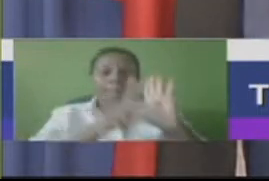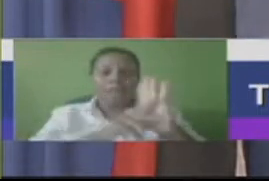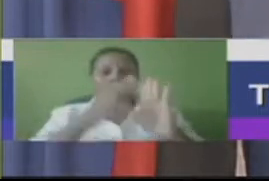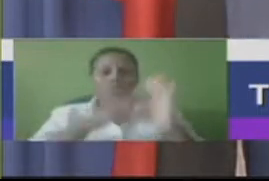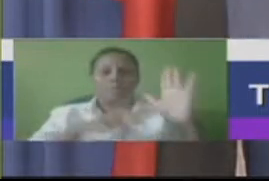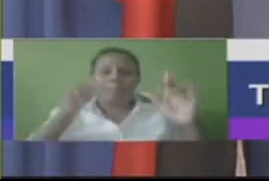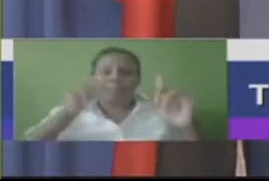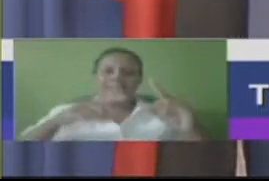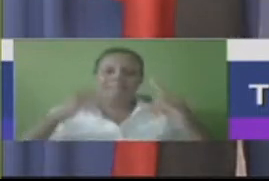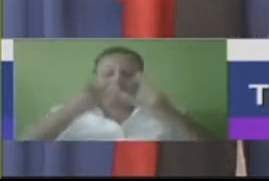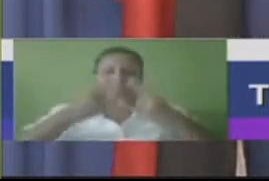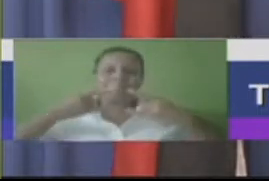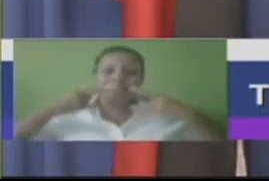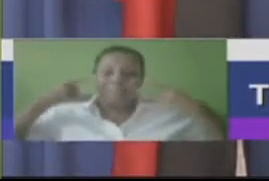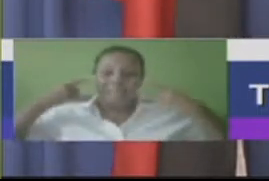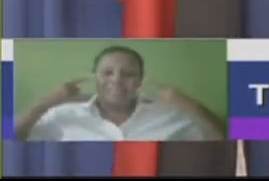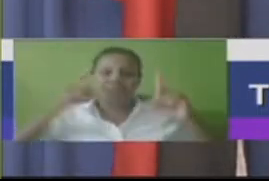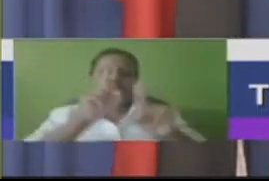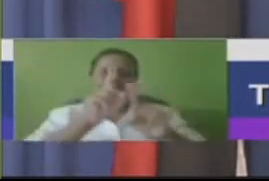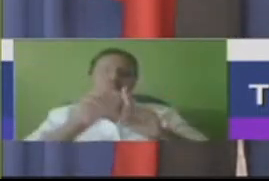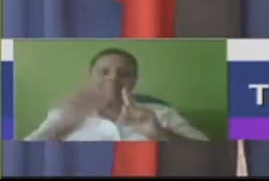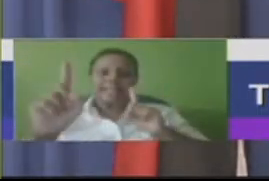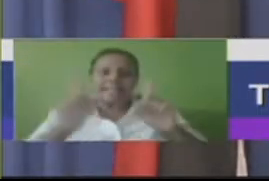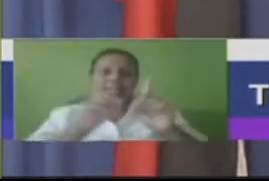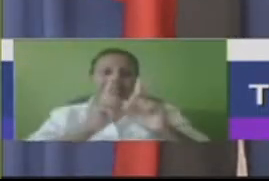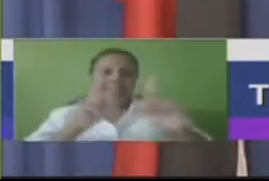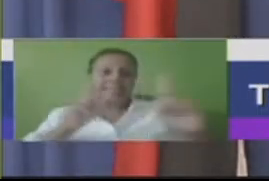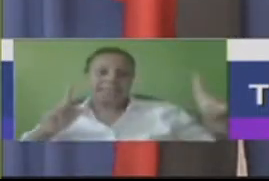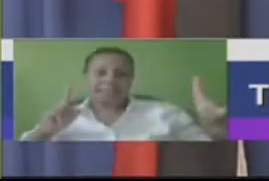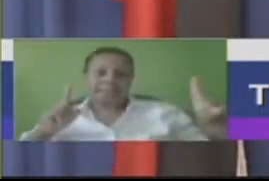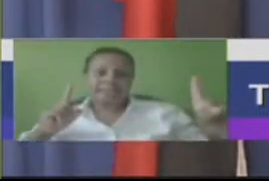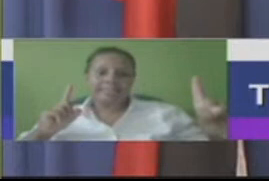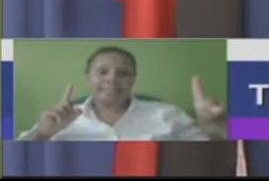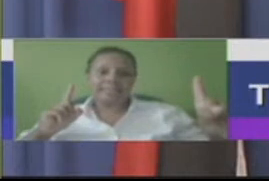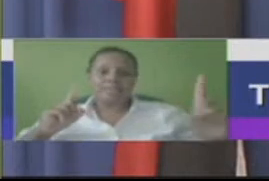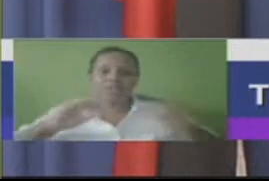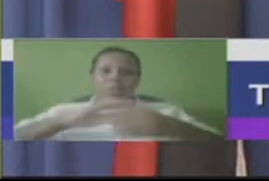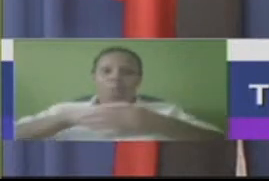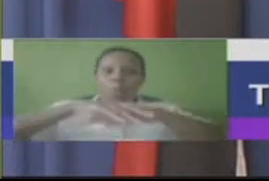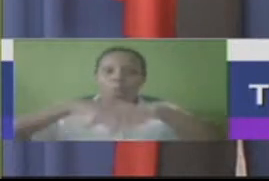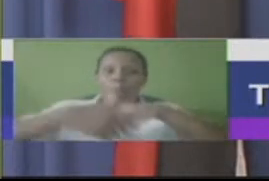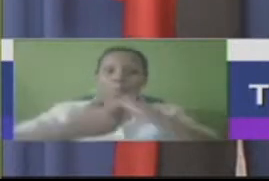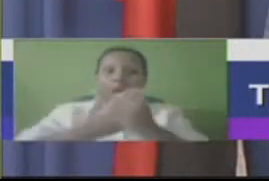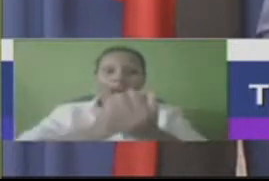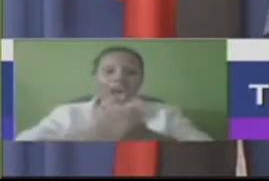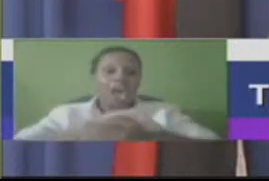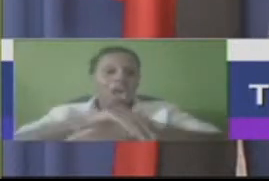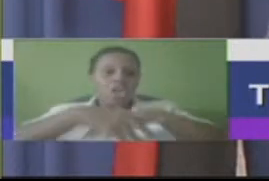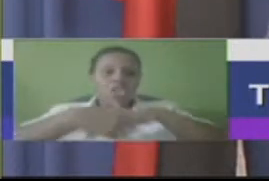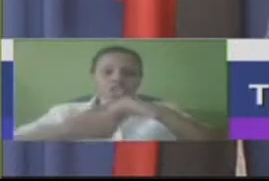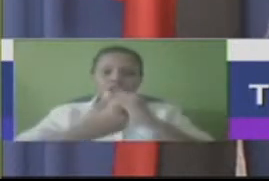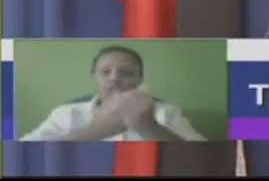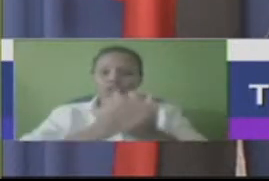distancing, and excessive hygiene of washing and washing and washing and keeping your hands clean. Those things will still remain in place. There is